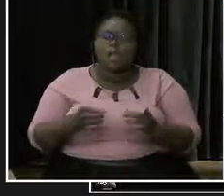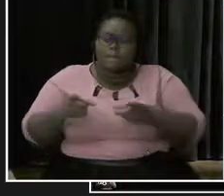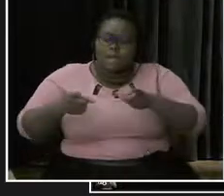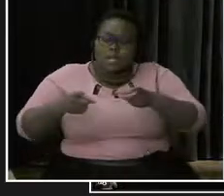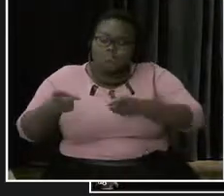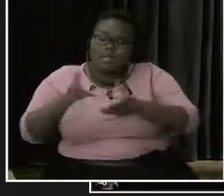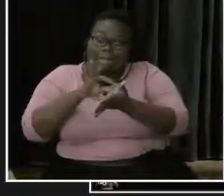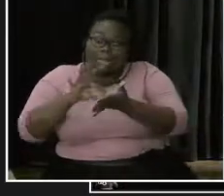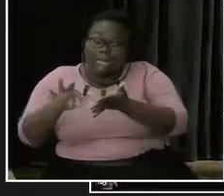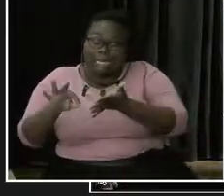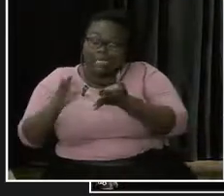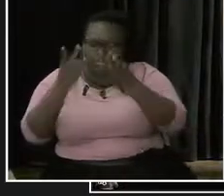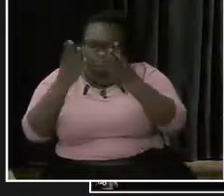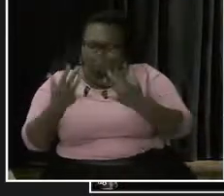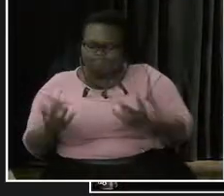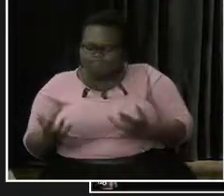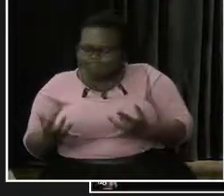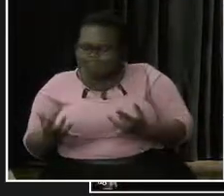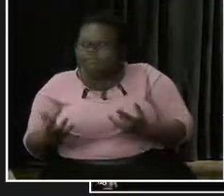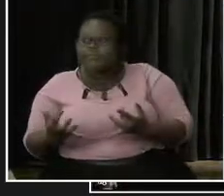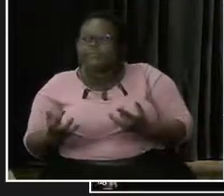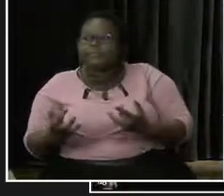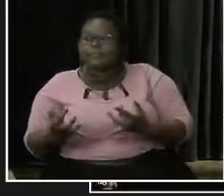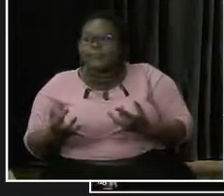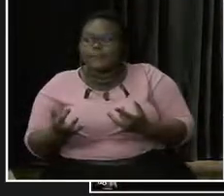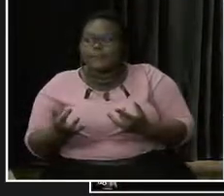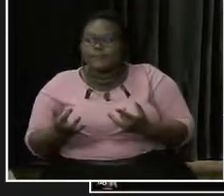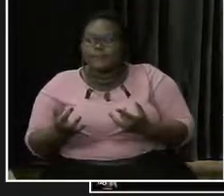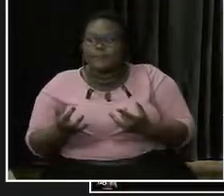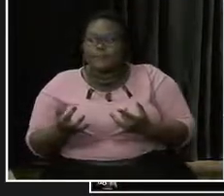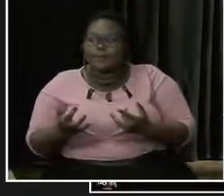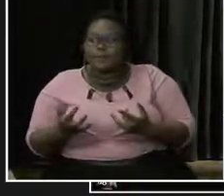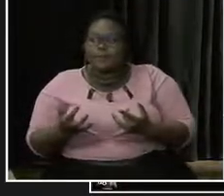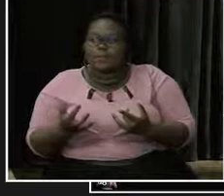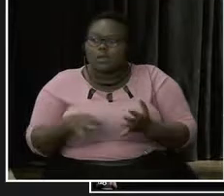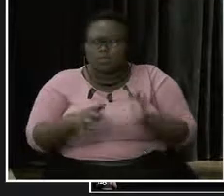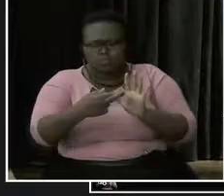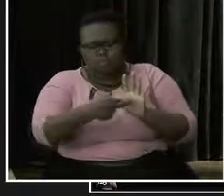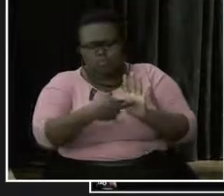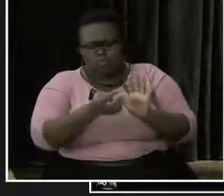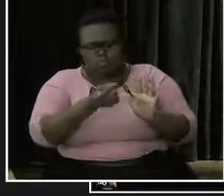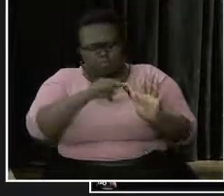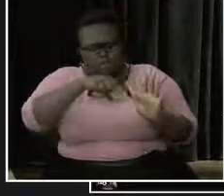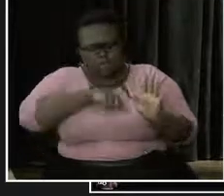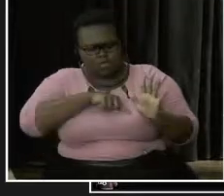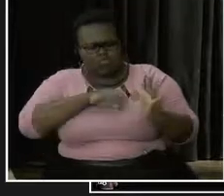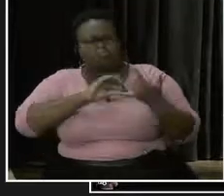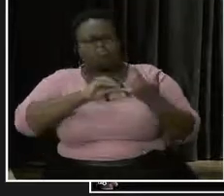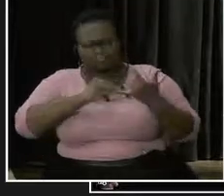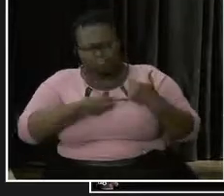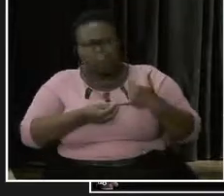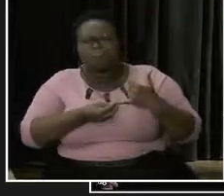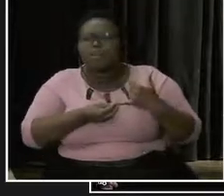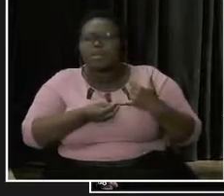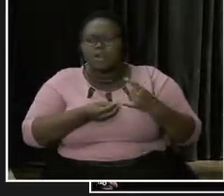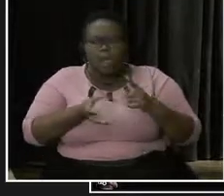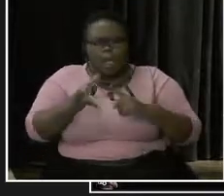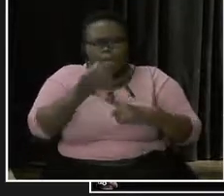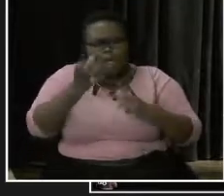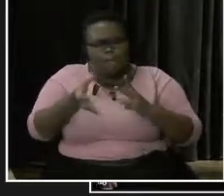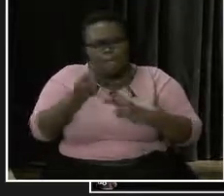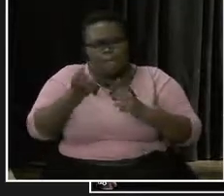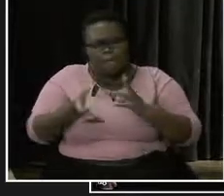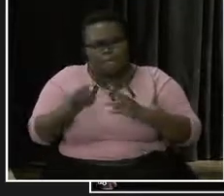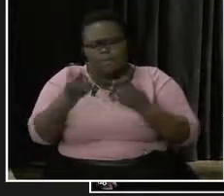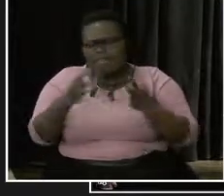administration. In undertaking our oversight role, we have strived to attain this goal, Madam Speaker.